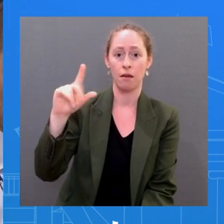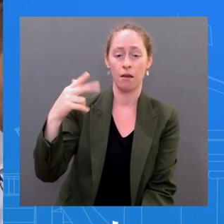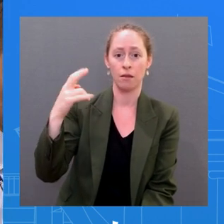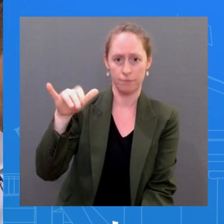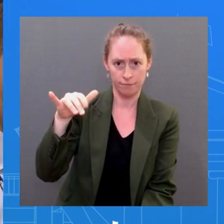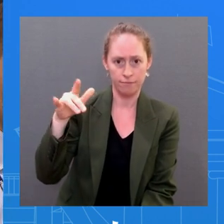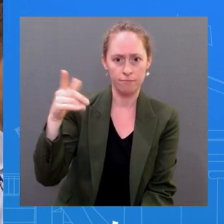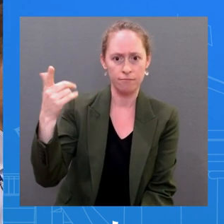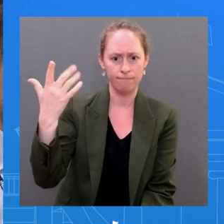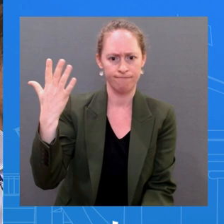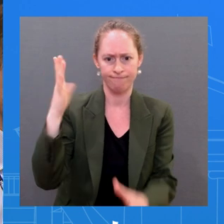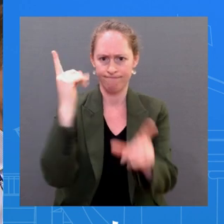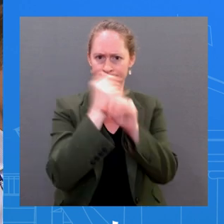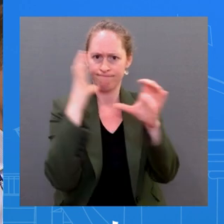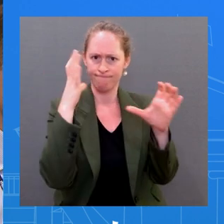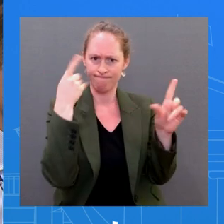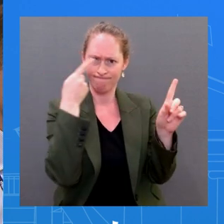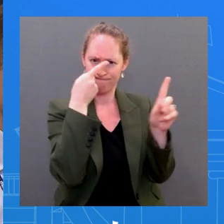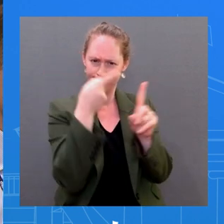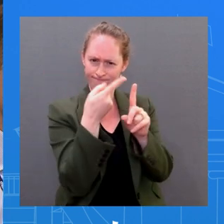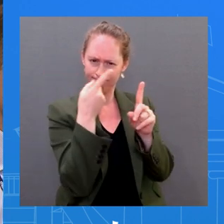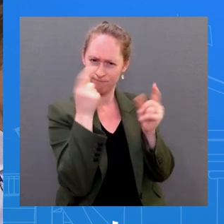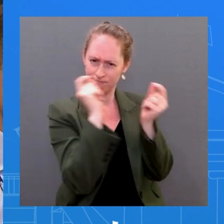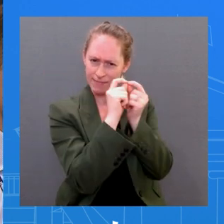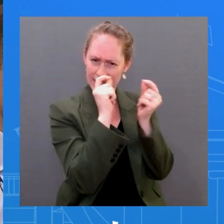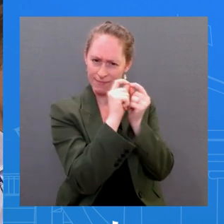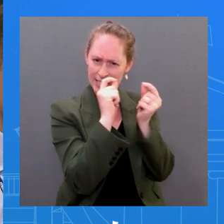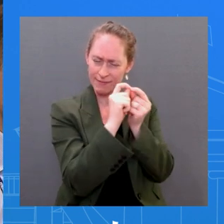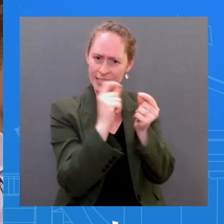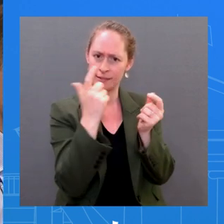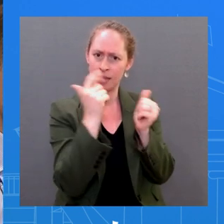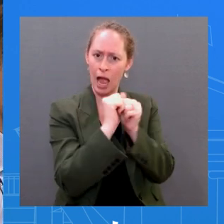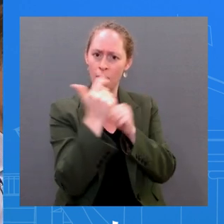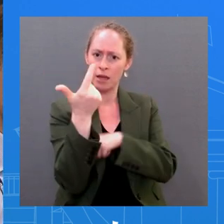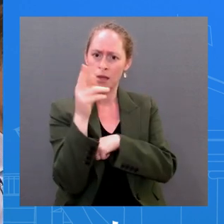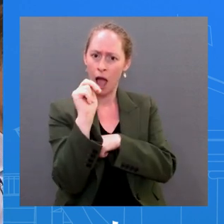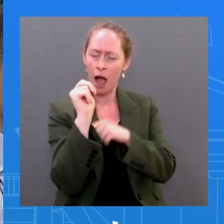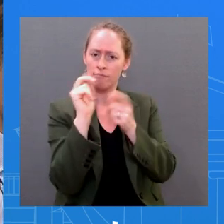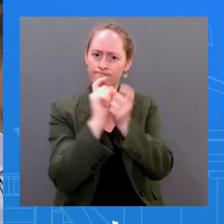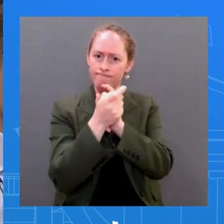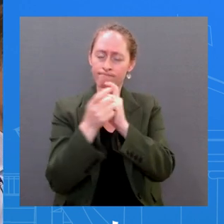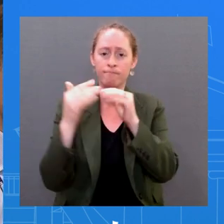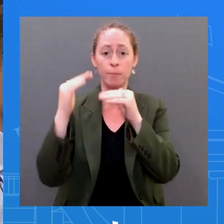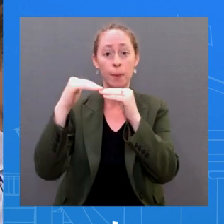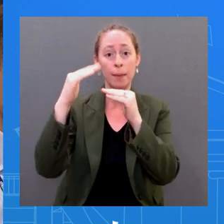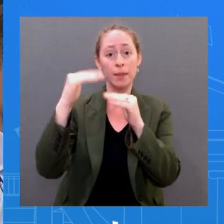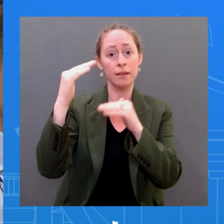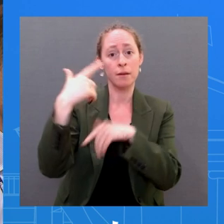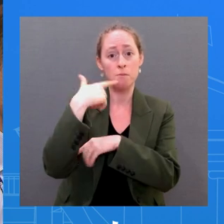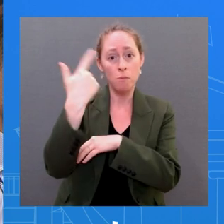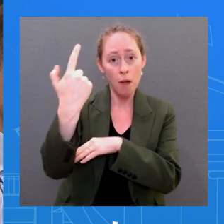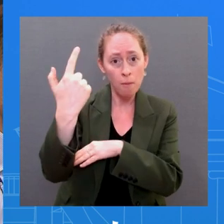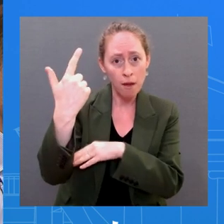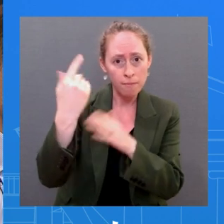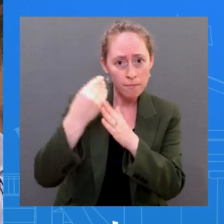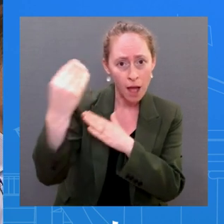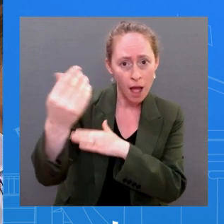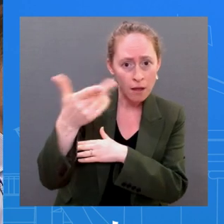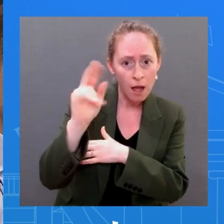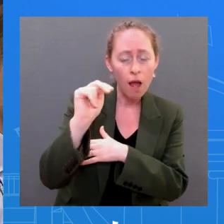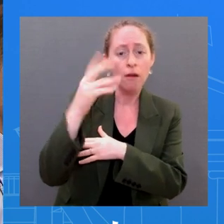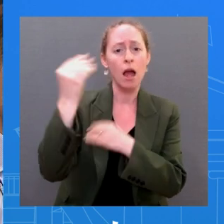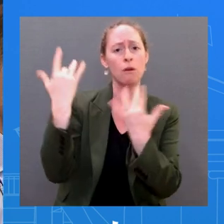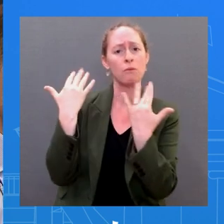He wanted to raise the age from 18 to 21 for AR-15s. He talked about a waiting period for AR-15s, and he talked about red flag laws